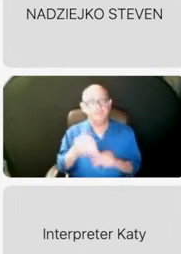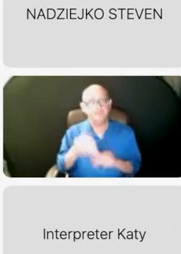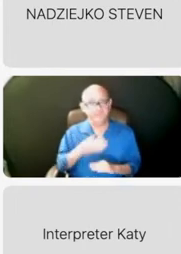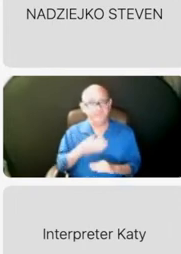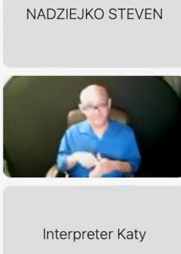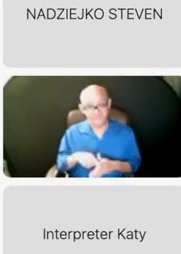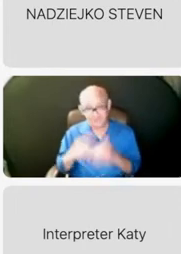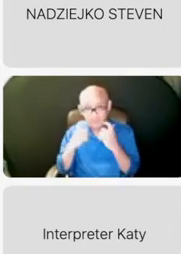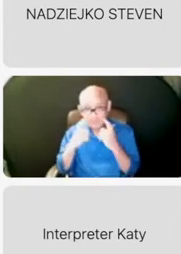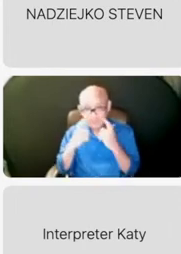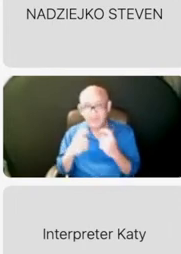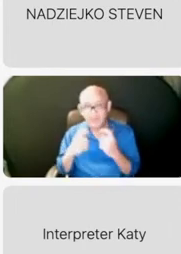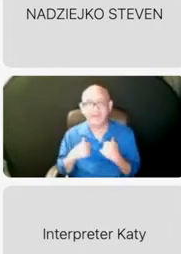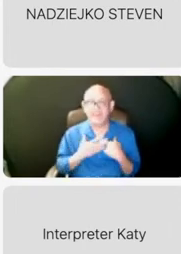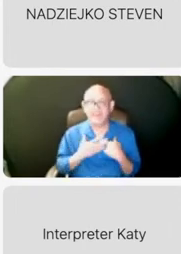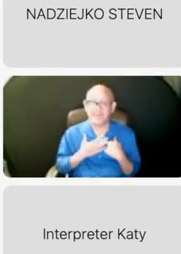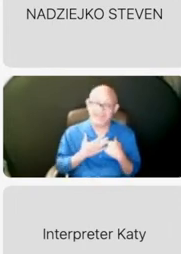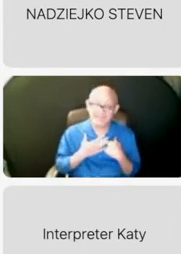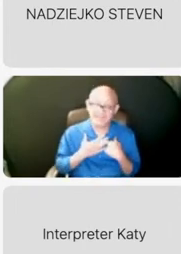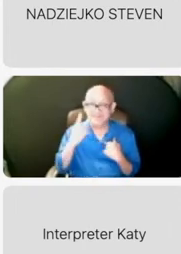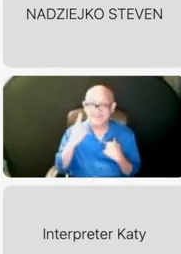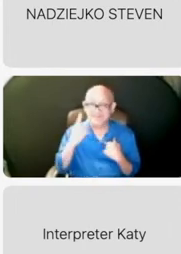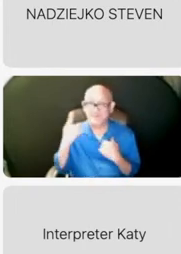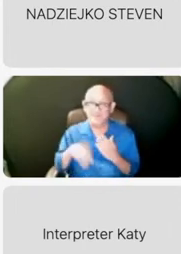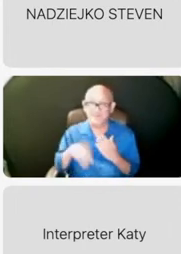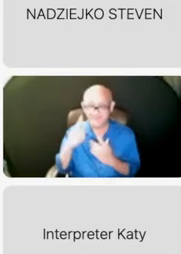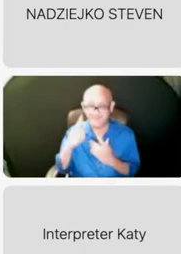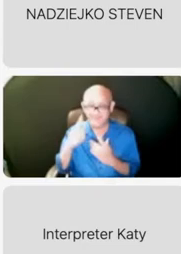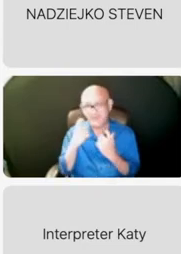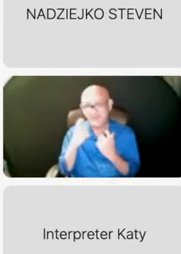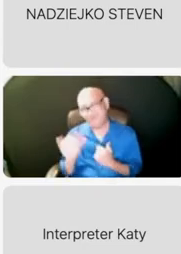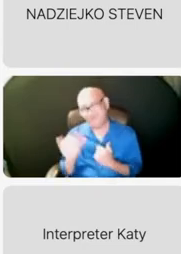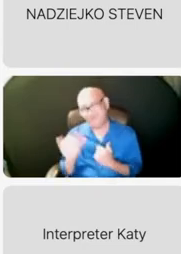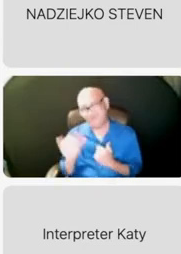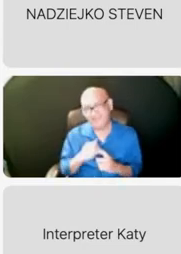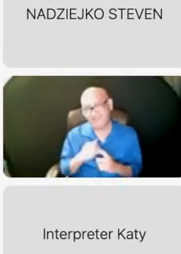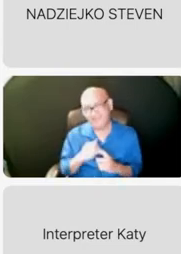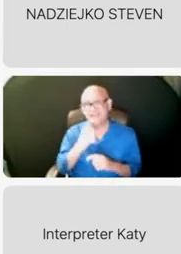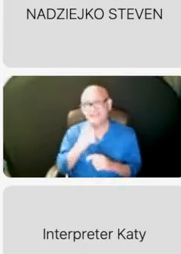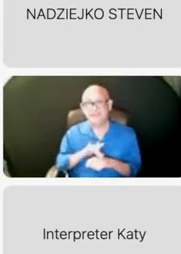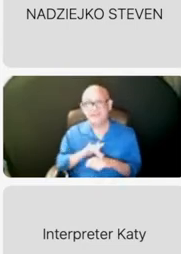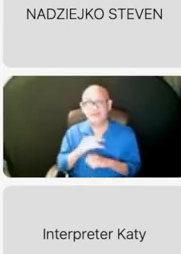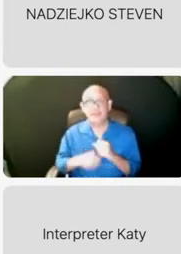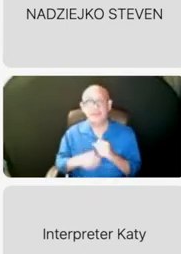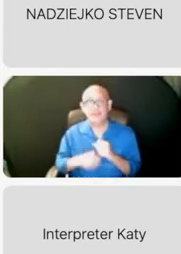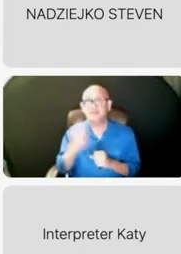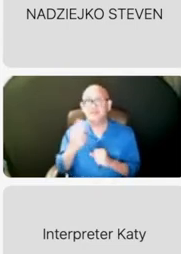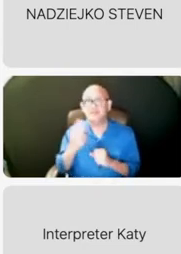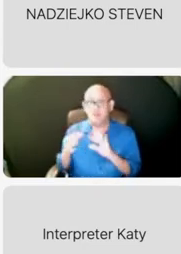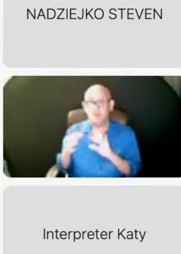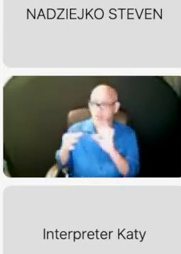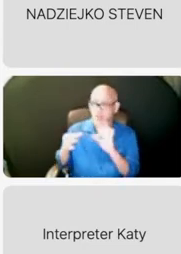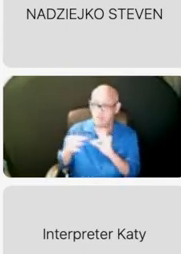and then you'll probably see one of those students cry on this earlier this year a comment was made to them